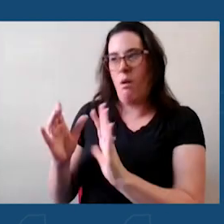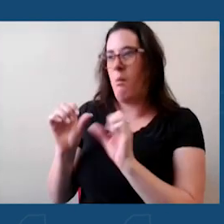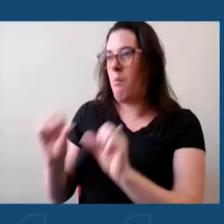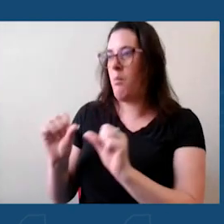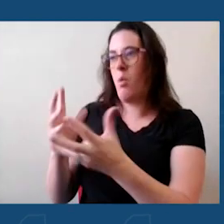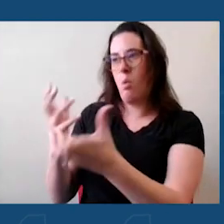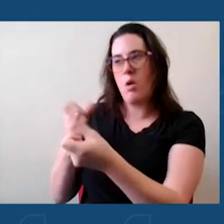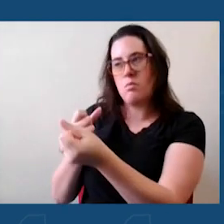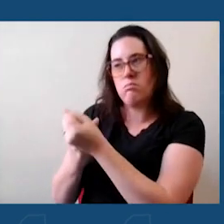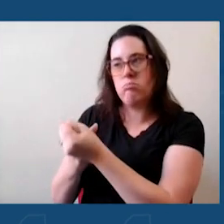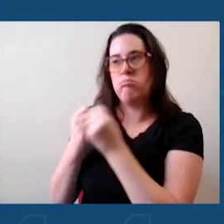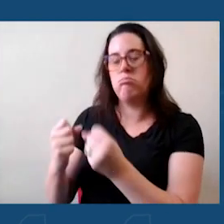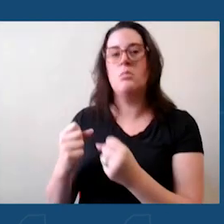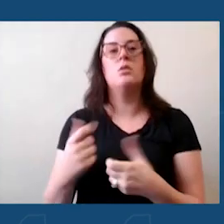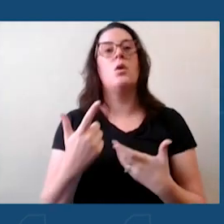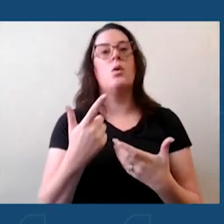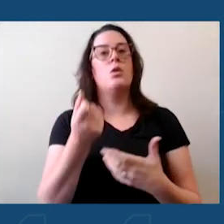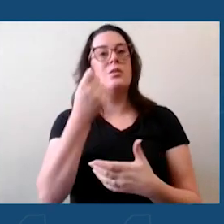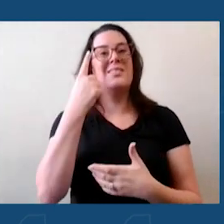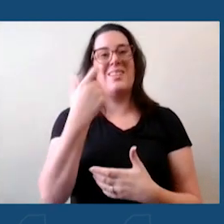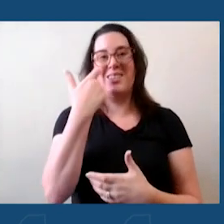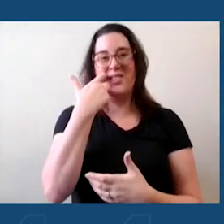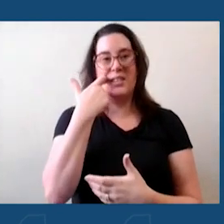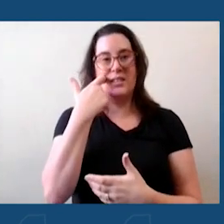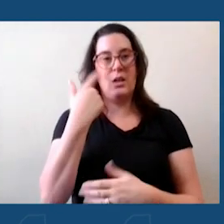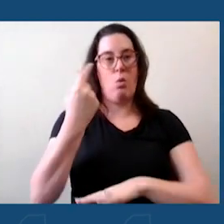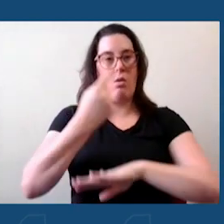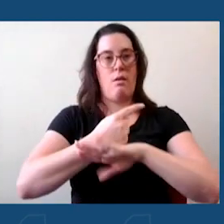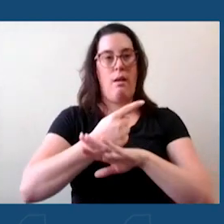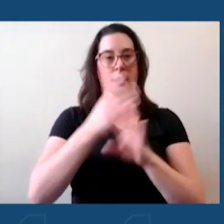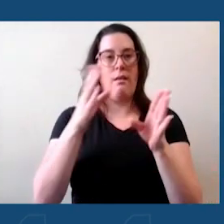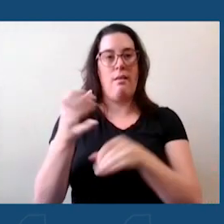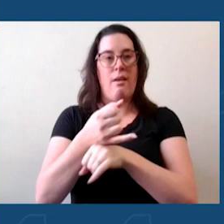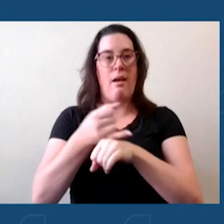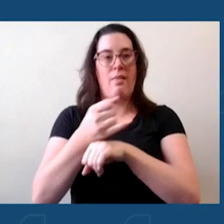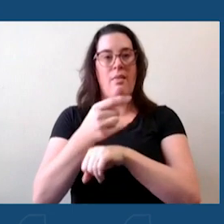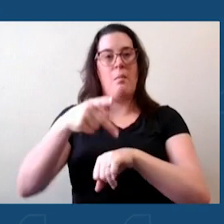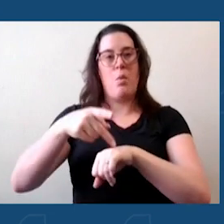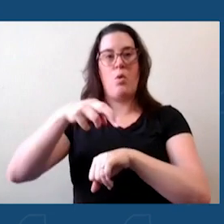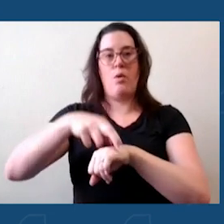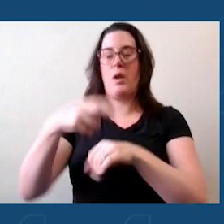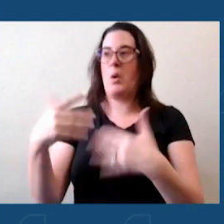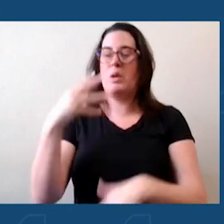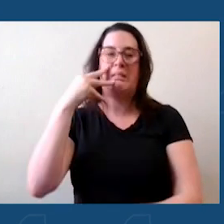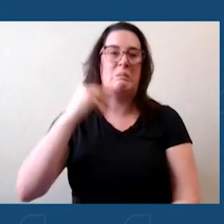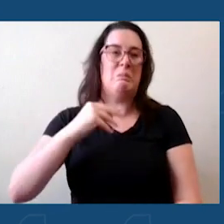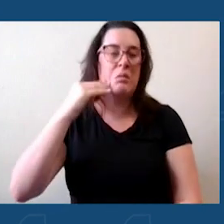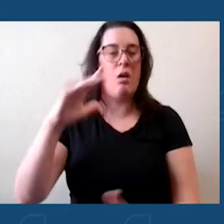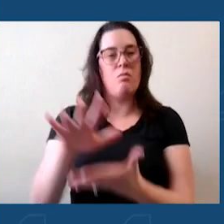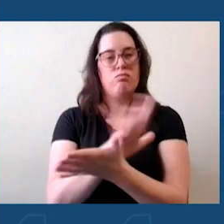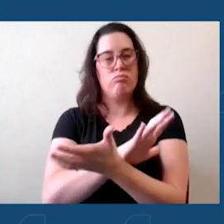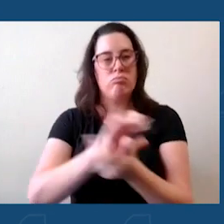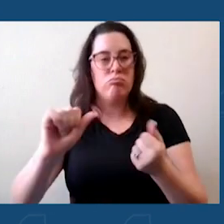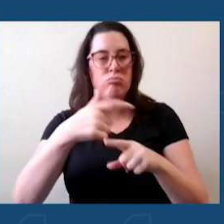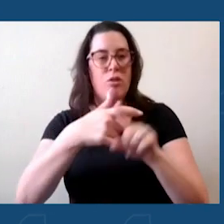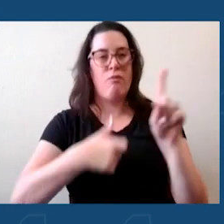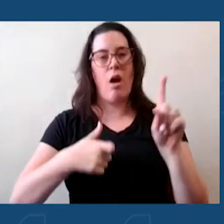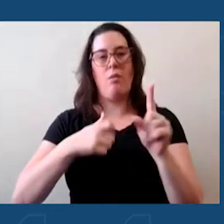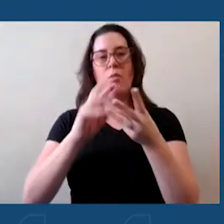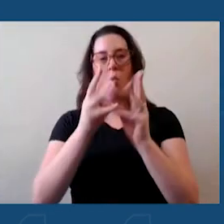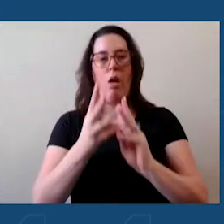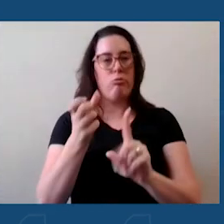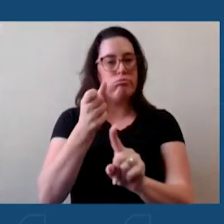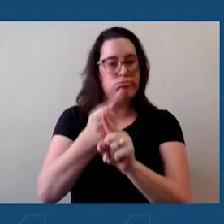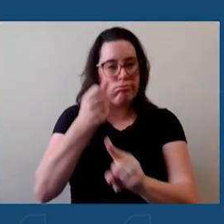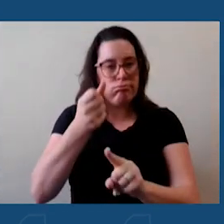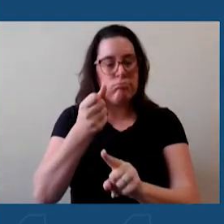So once again, over the last 24 hours, the island of Puerto Rico has had to endure its destruction at the hands of Mother Nature. It's